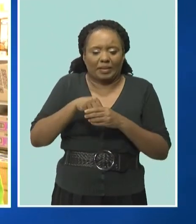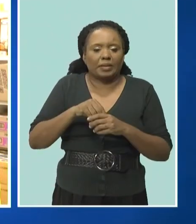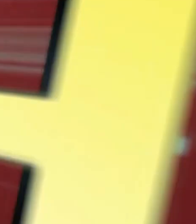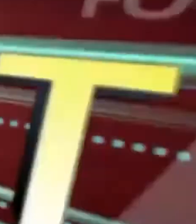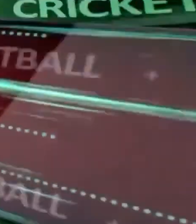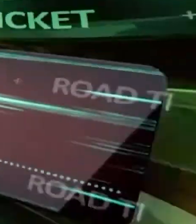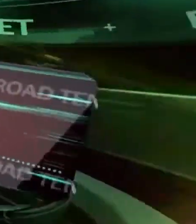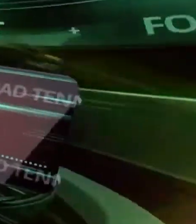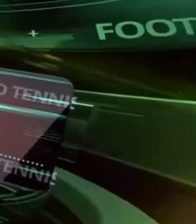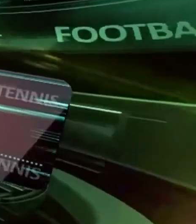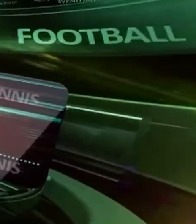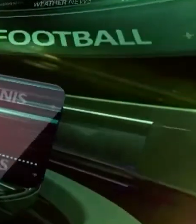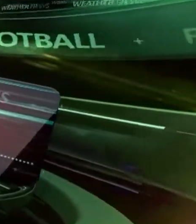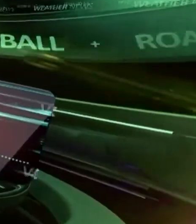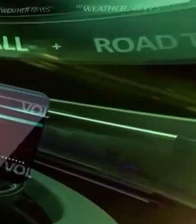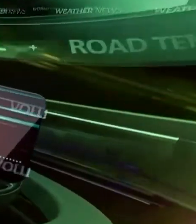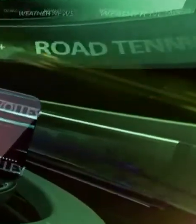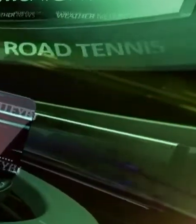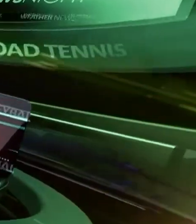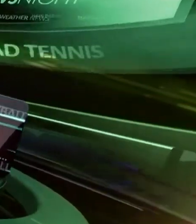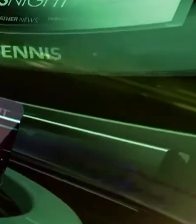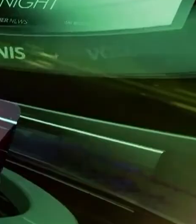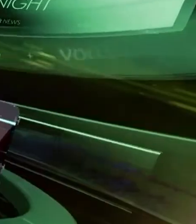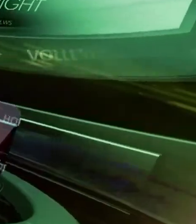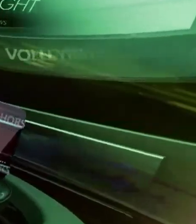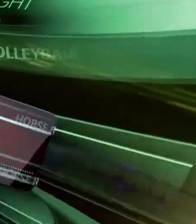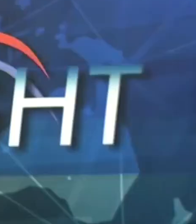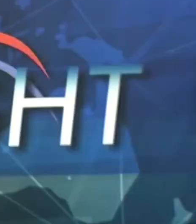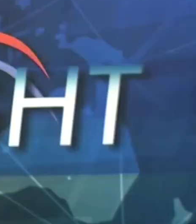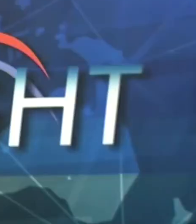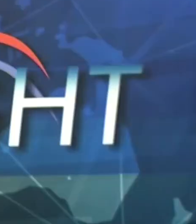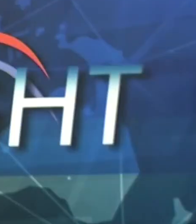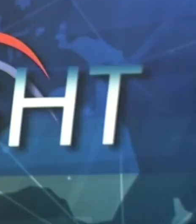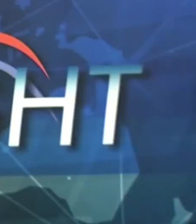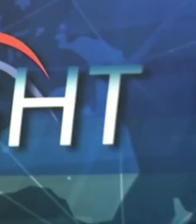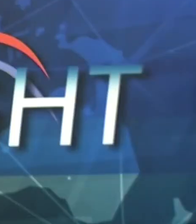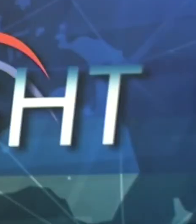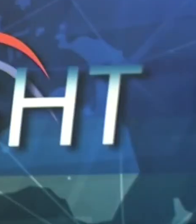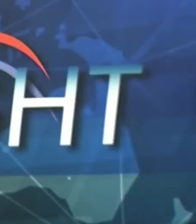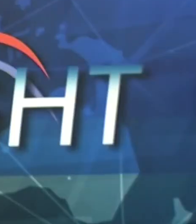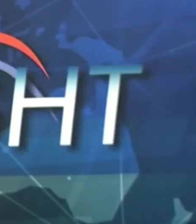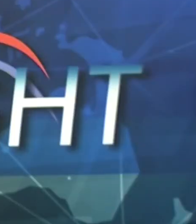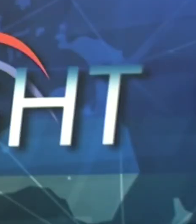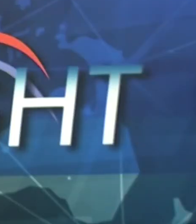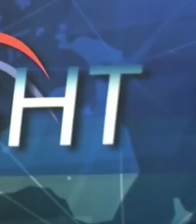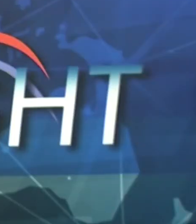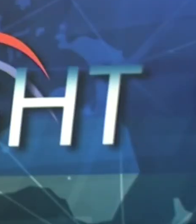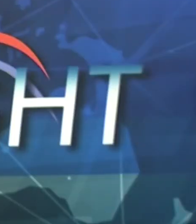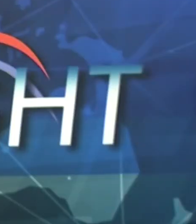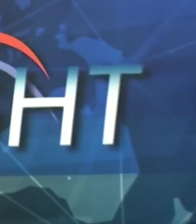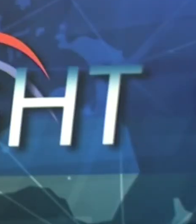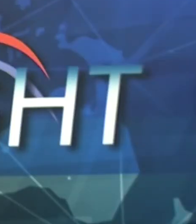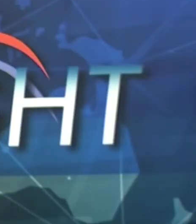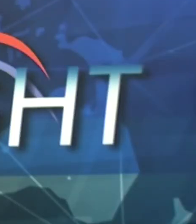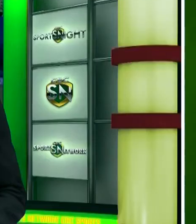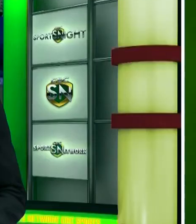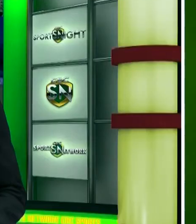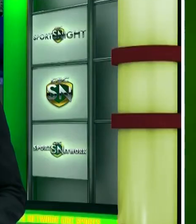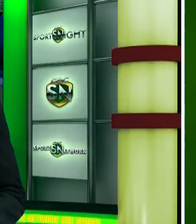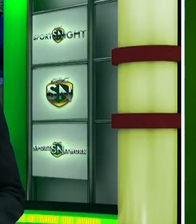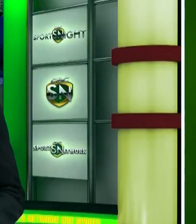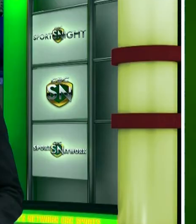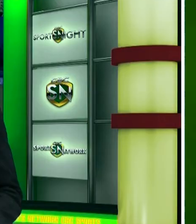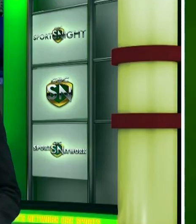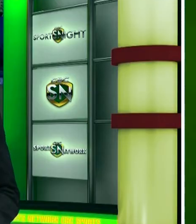ingredients. Time for the second half in sports. Now we welcome back Damien. Yeah, thanks so